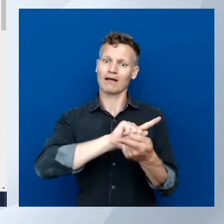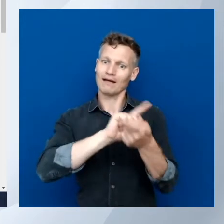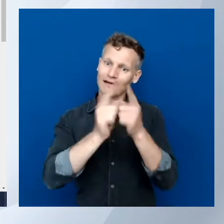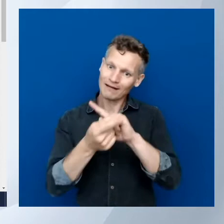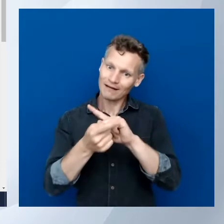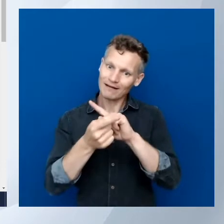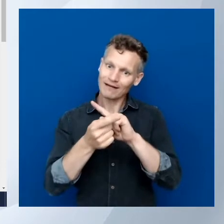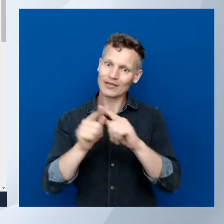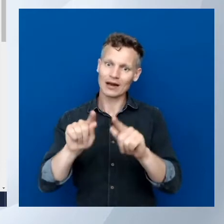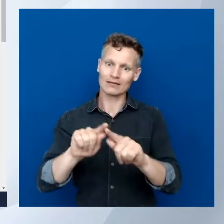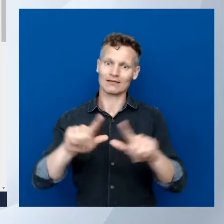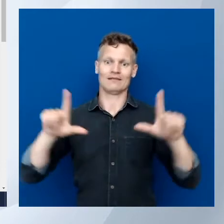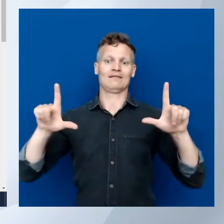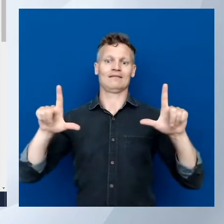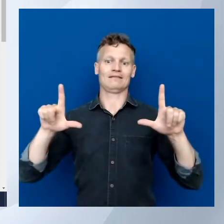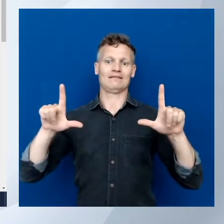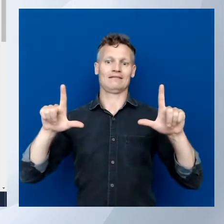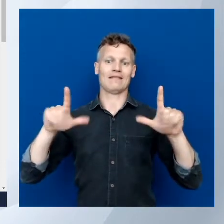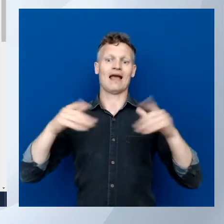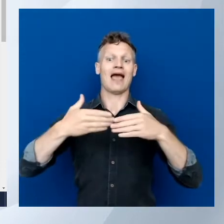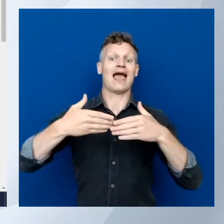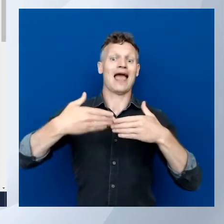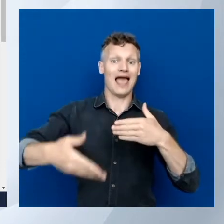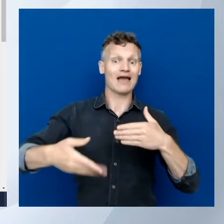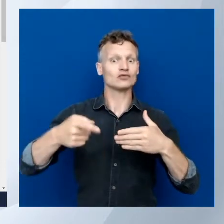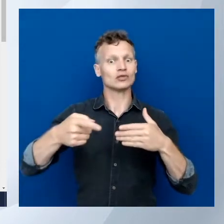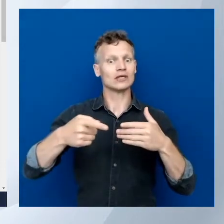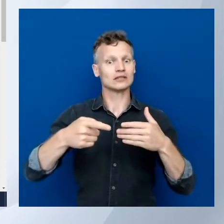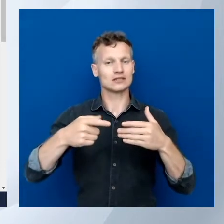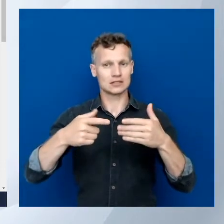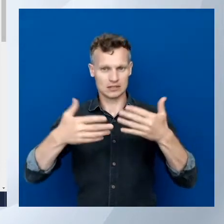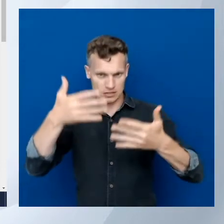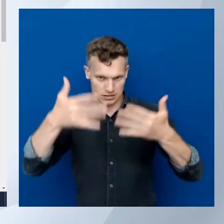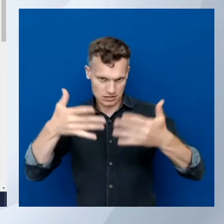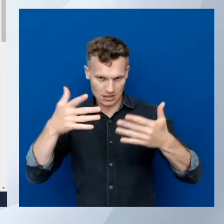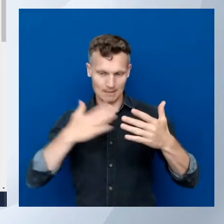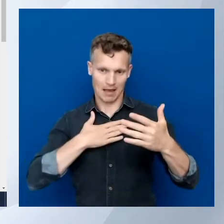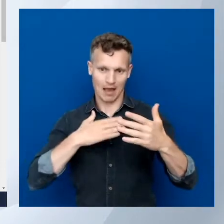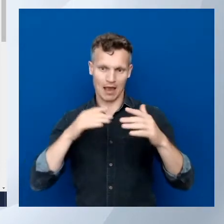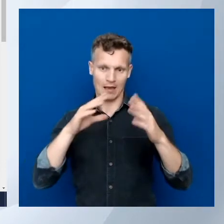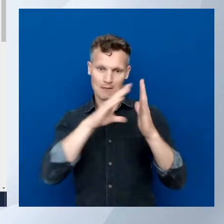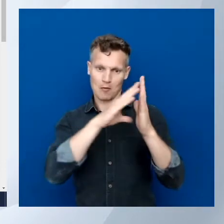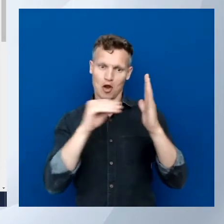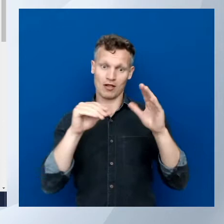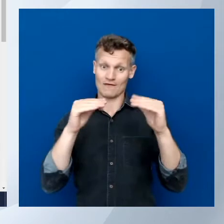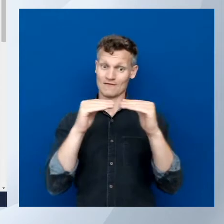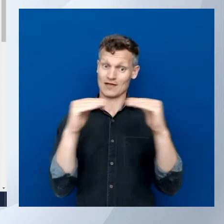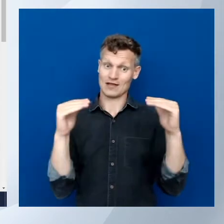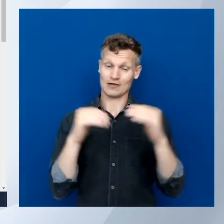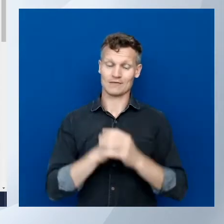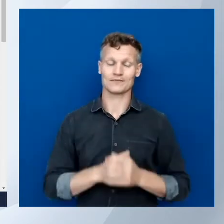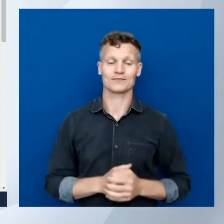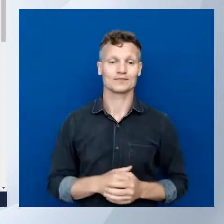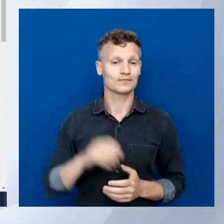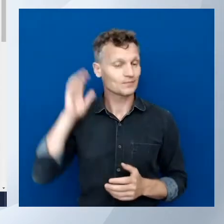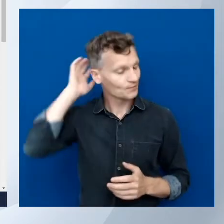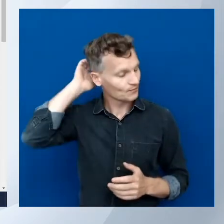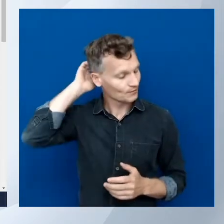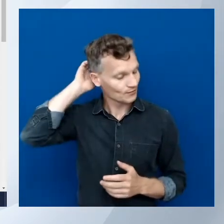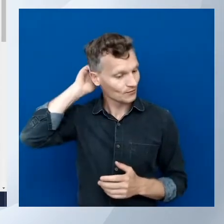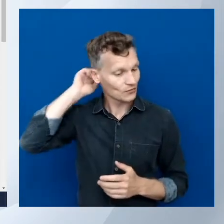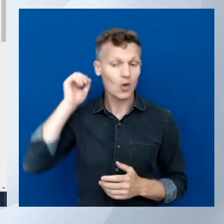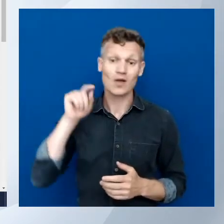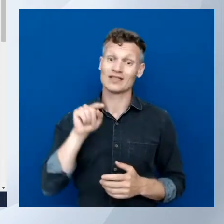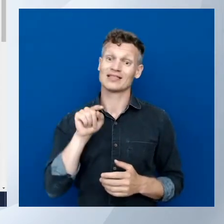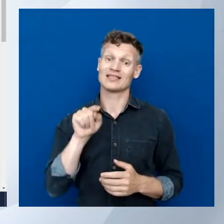model. So I can import this. And then what I have to do is I have to fire up this Fairlearn dashboard. I have to create one